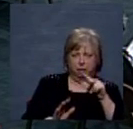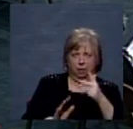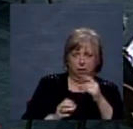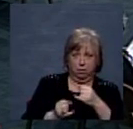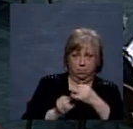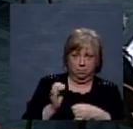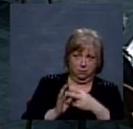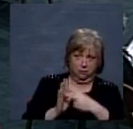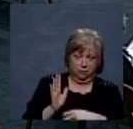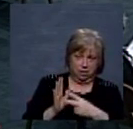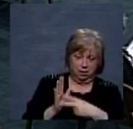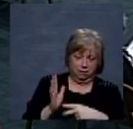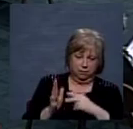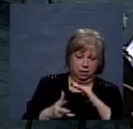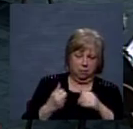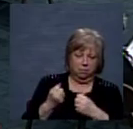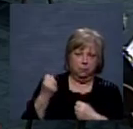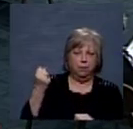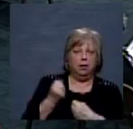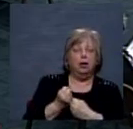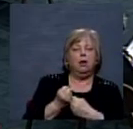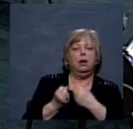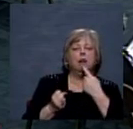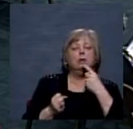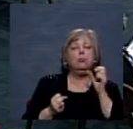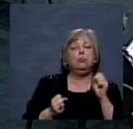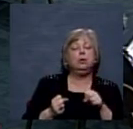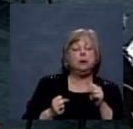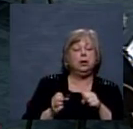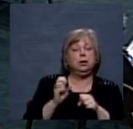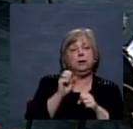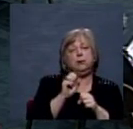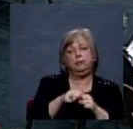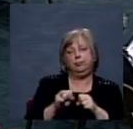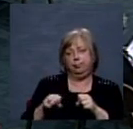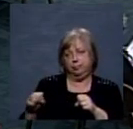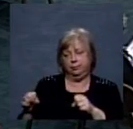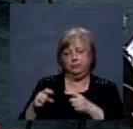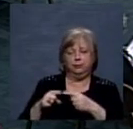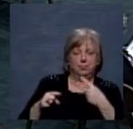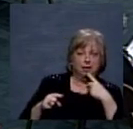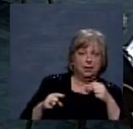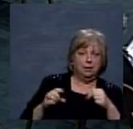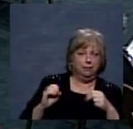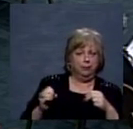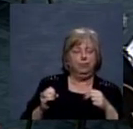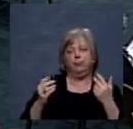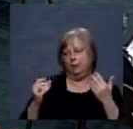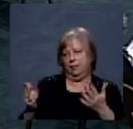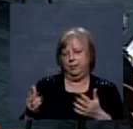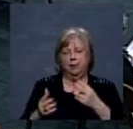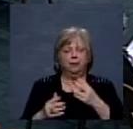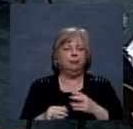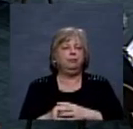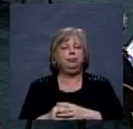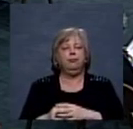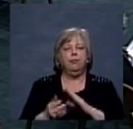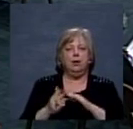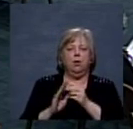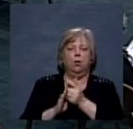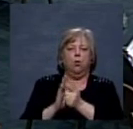and a second to suspend the rules and place this ordinance on third and final reading. All in favor indicate by saying aye. Aye. Opposed, say nay. Third and final reading, please.